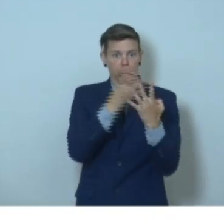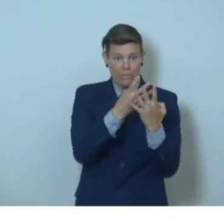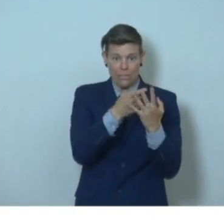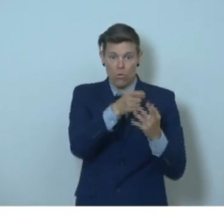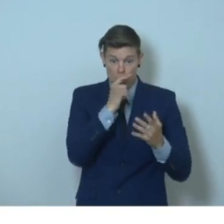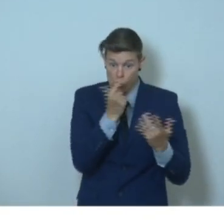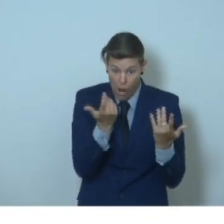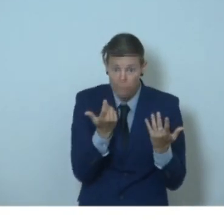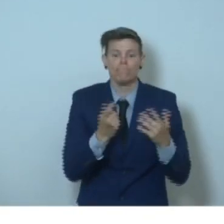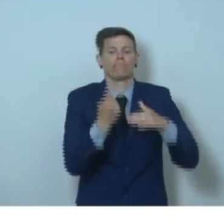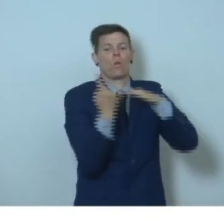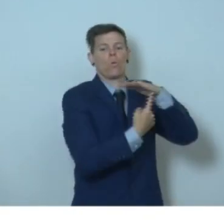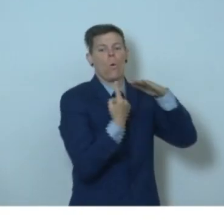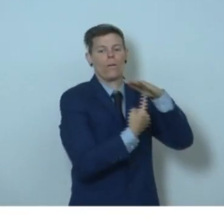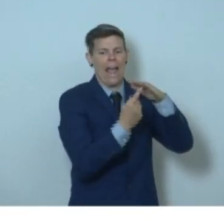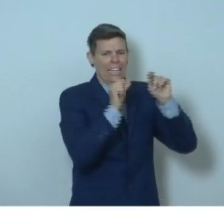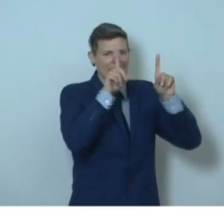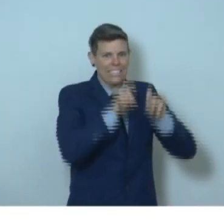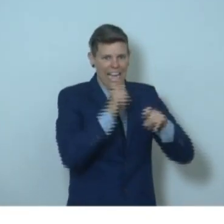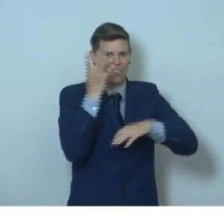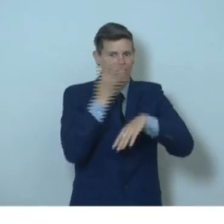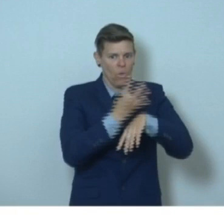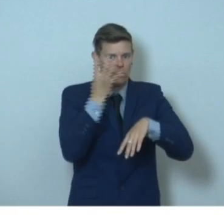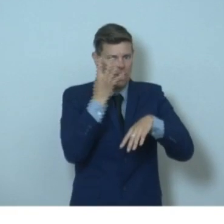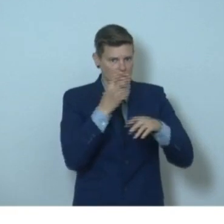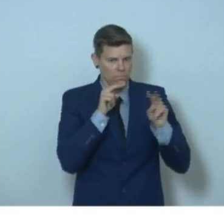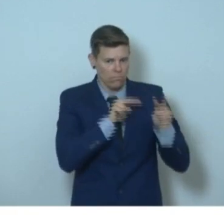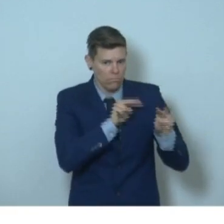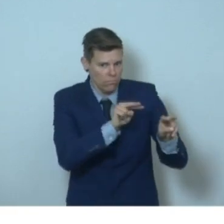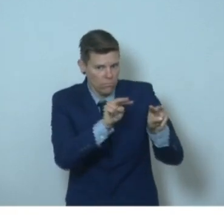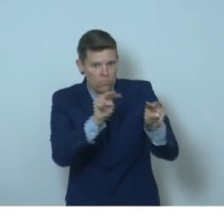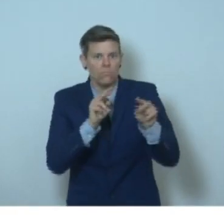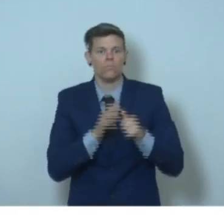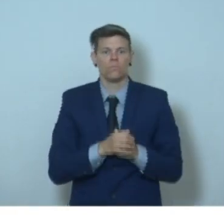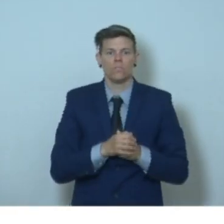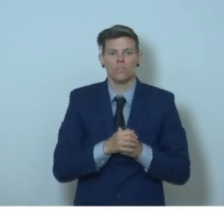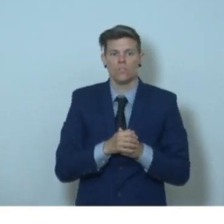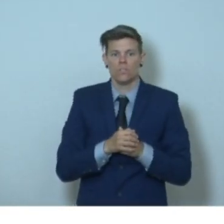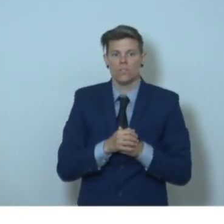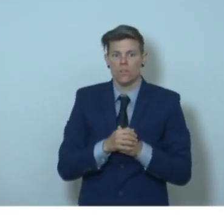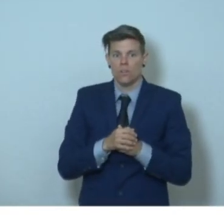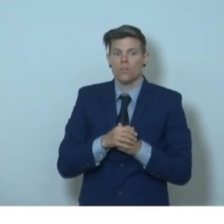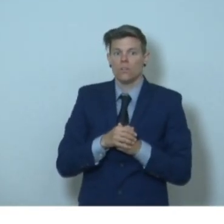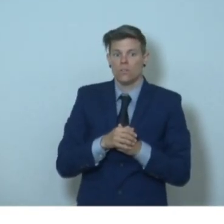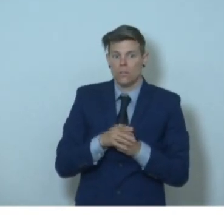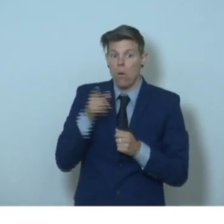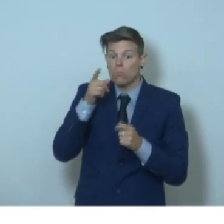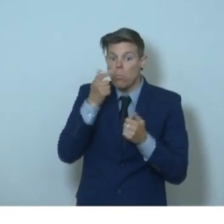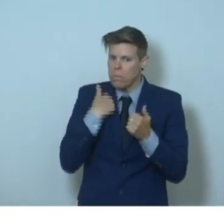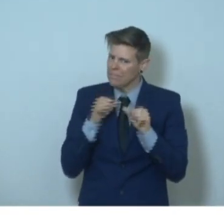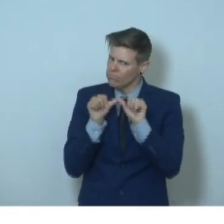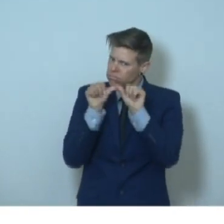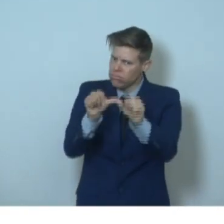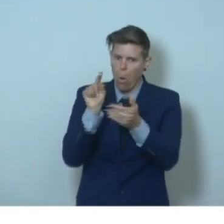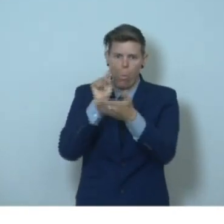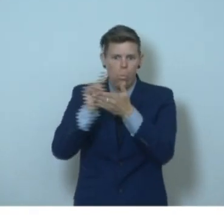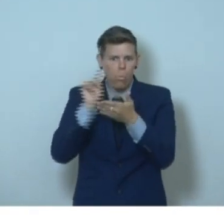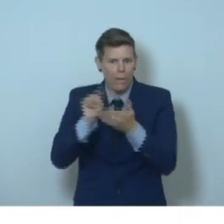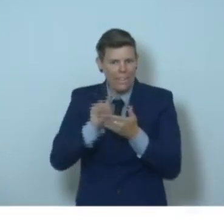4 days. And all unaffected units are also being tested weekly. Next slide.